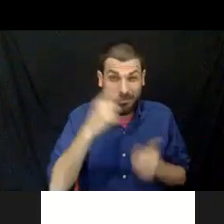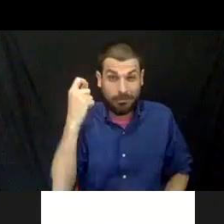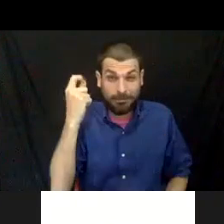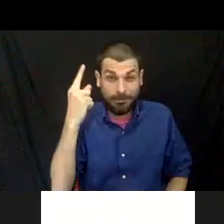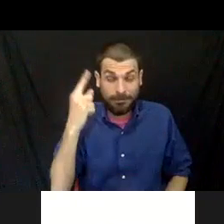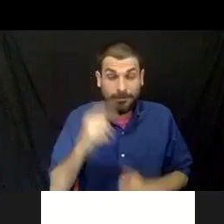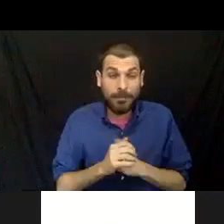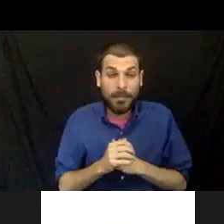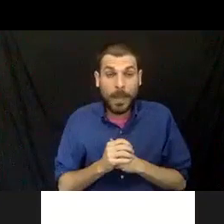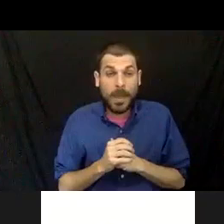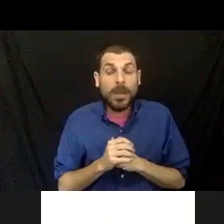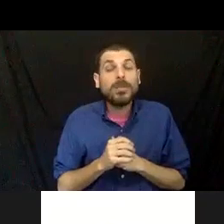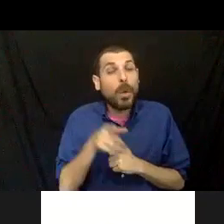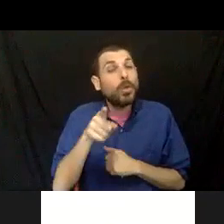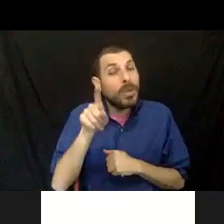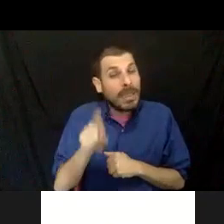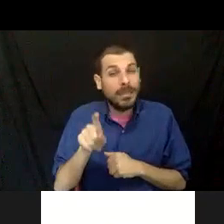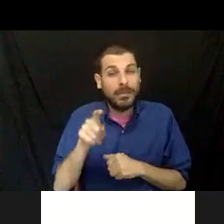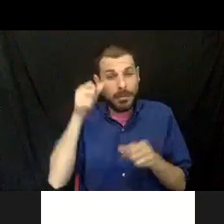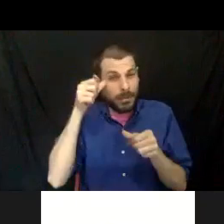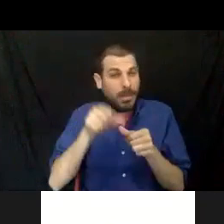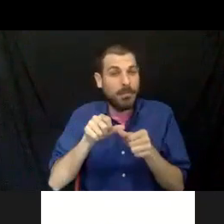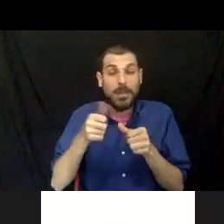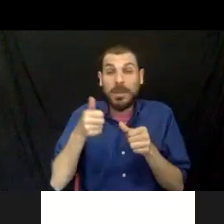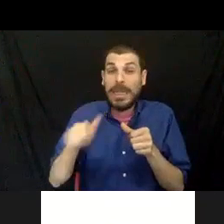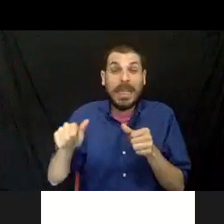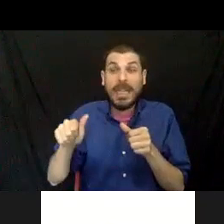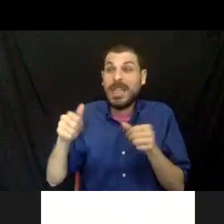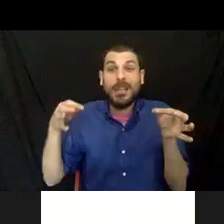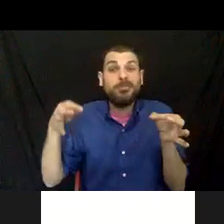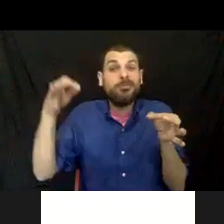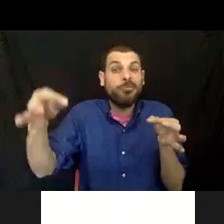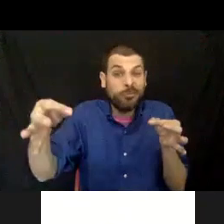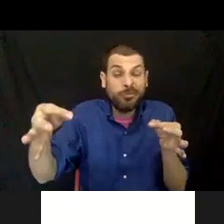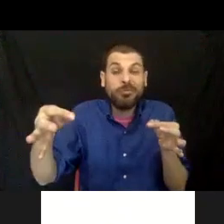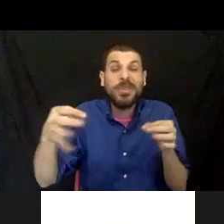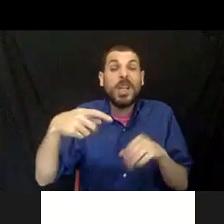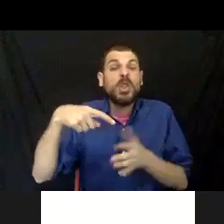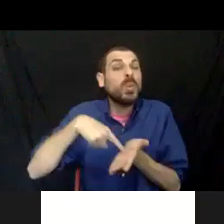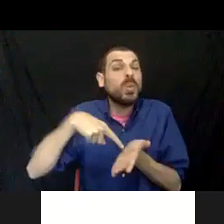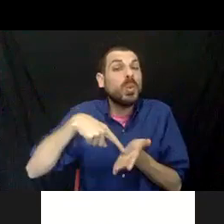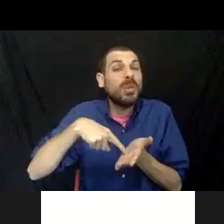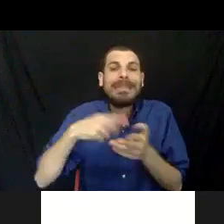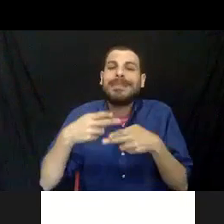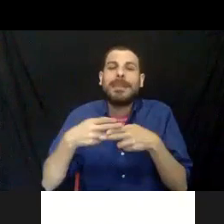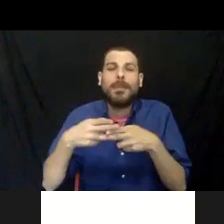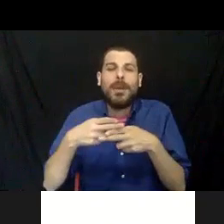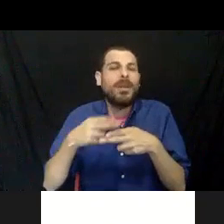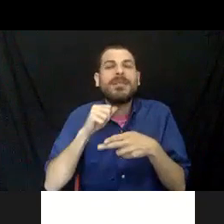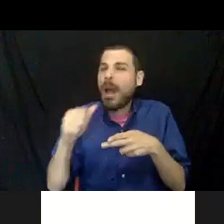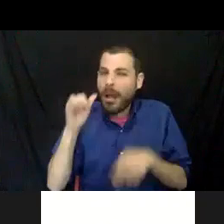the forbearance of these financial institutions is going to be only temporary at best.